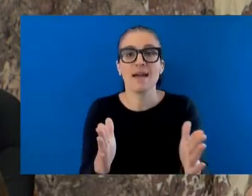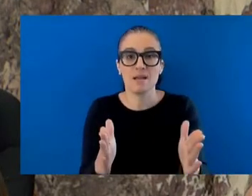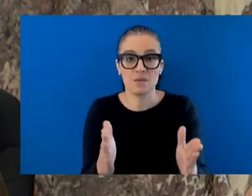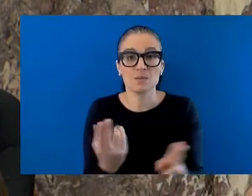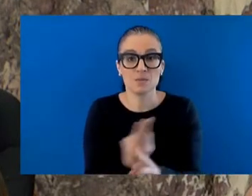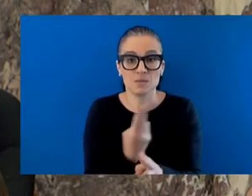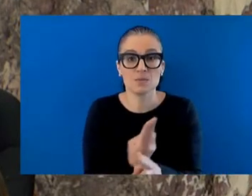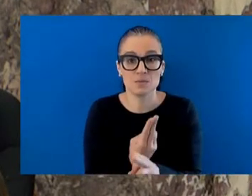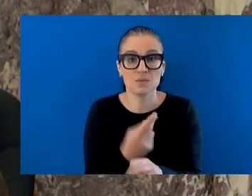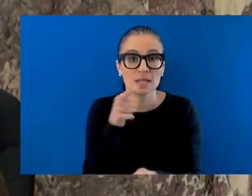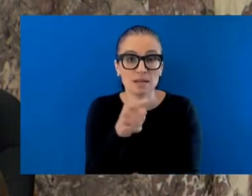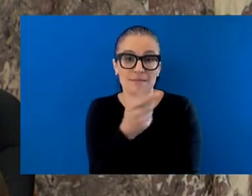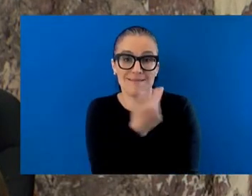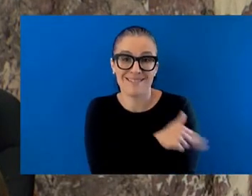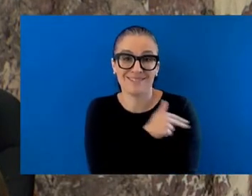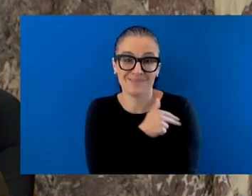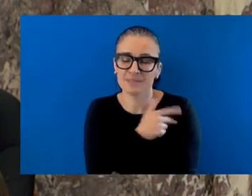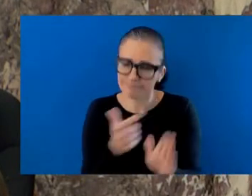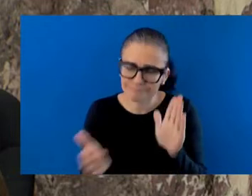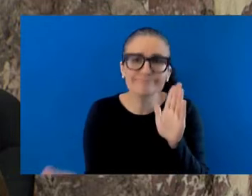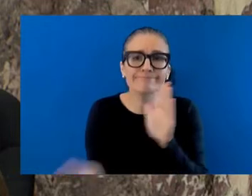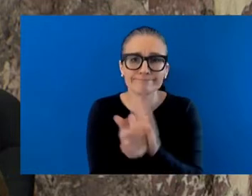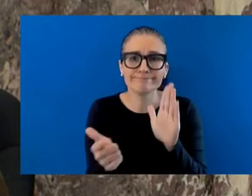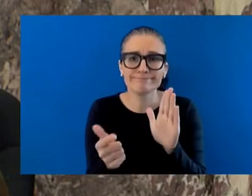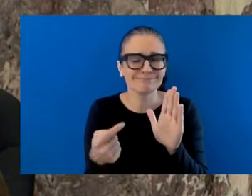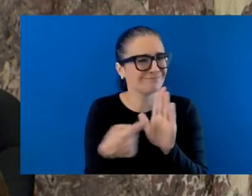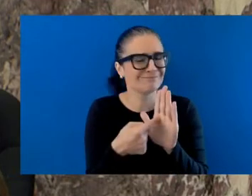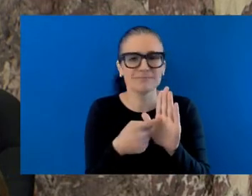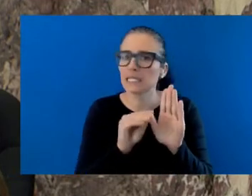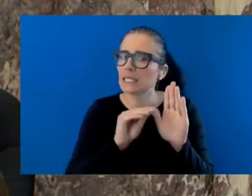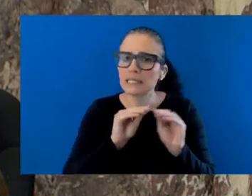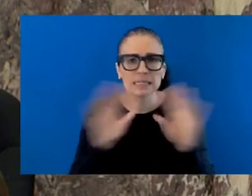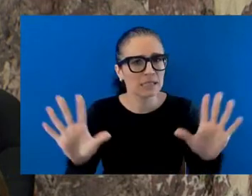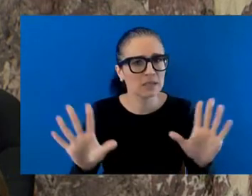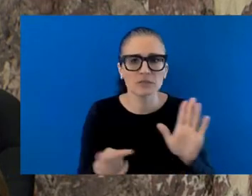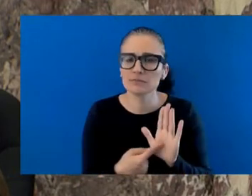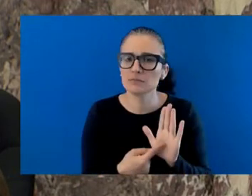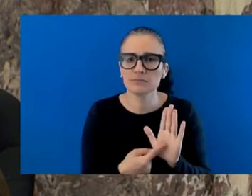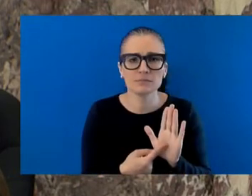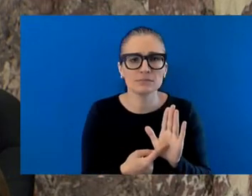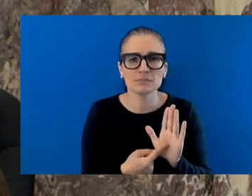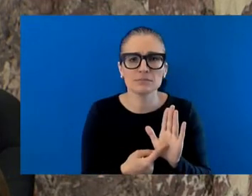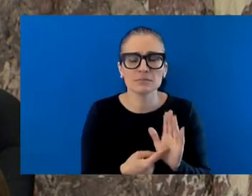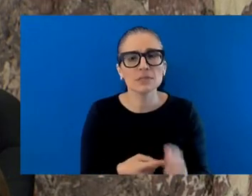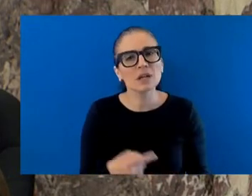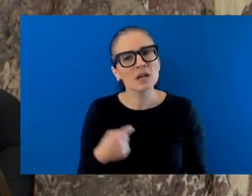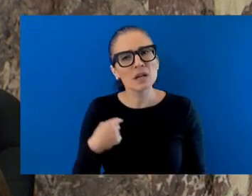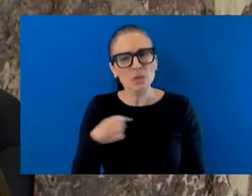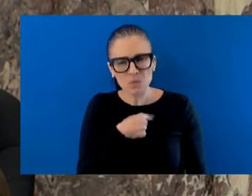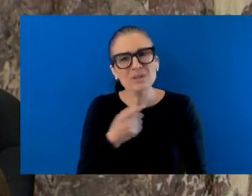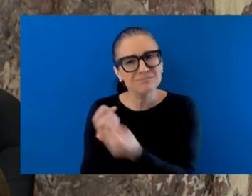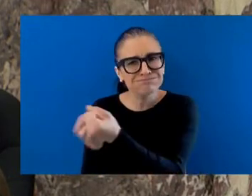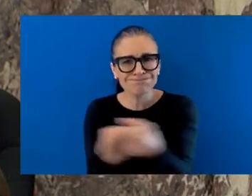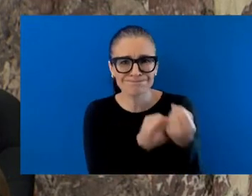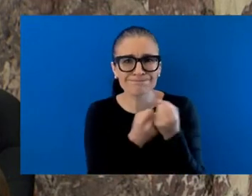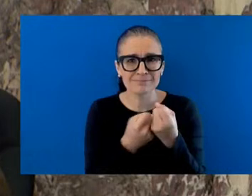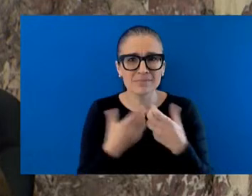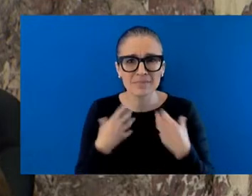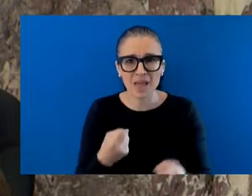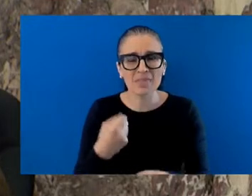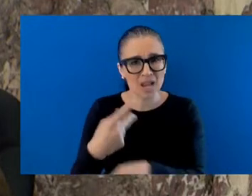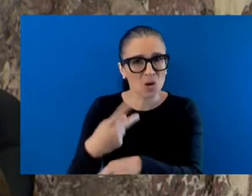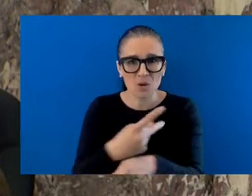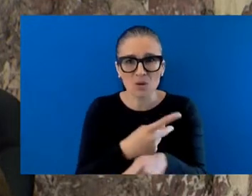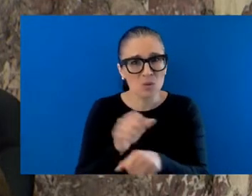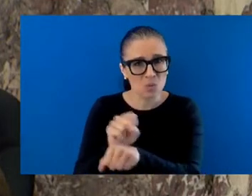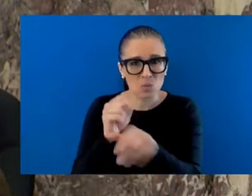the steps to support our health care workers, to support the very nurses members of the opposition talked about, and we're doing it by working